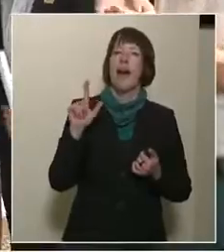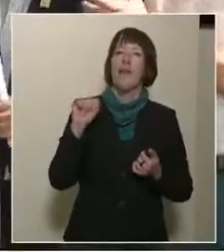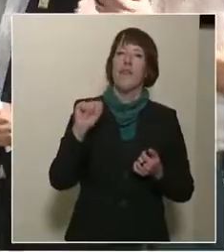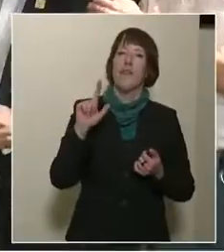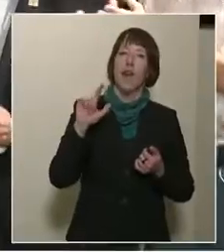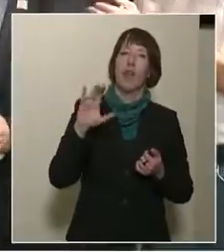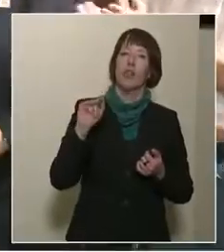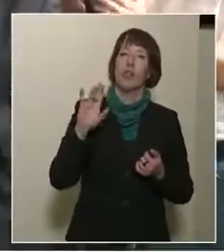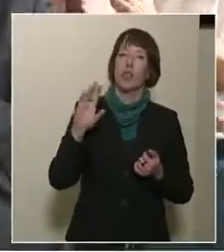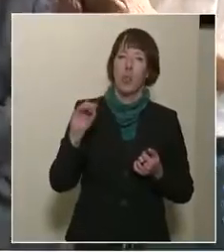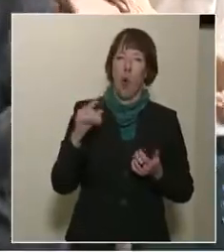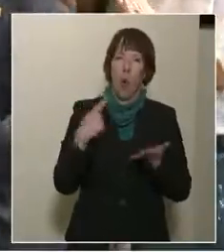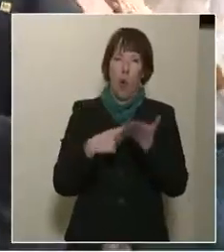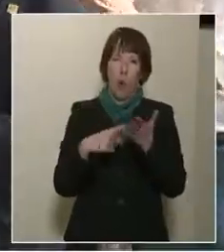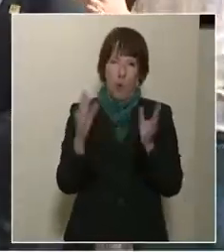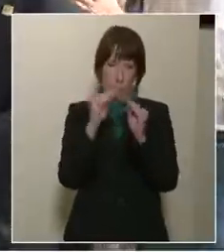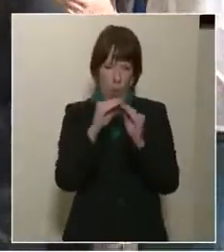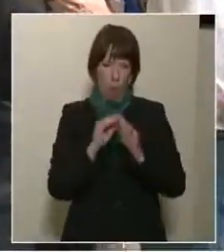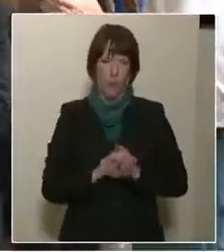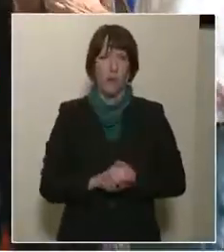programs.